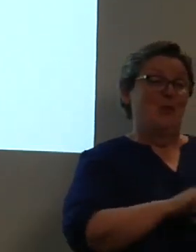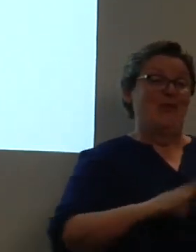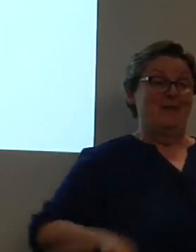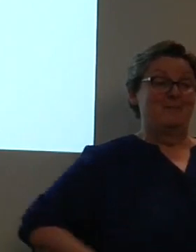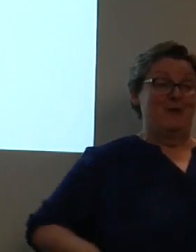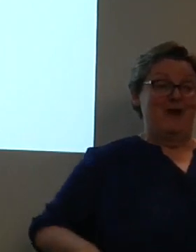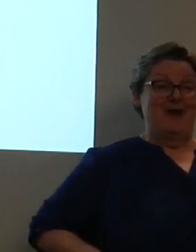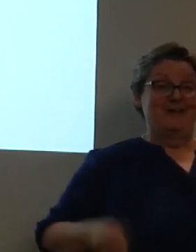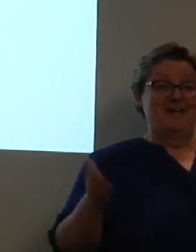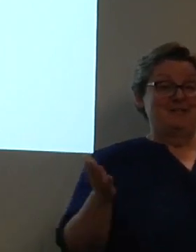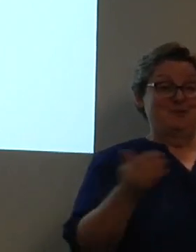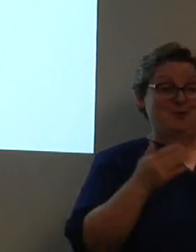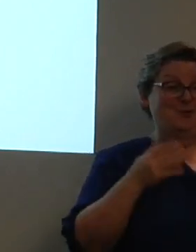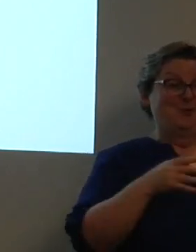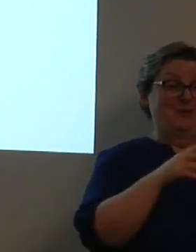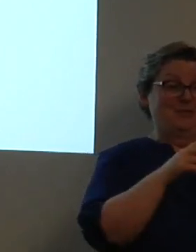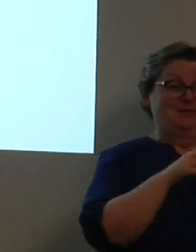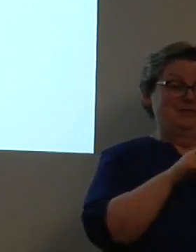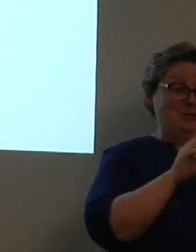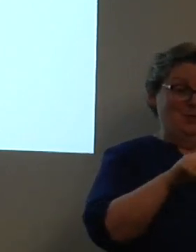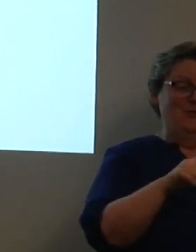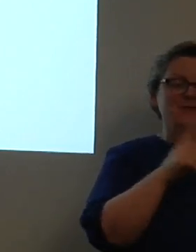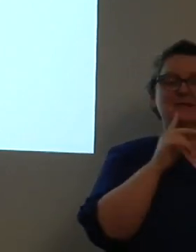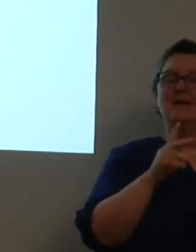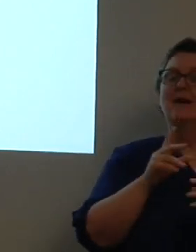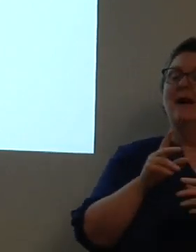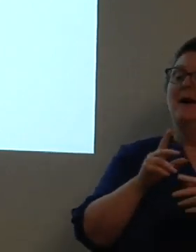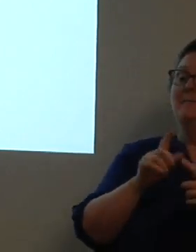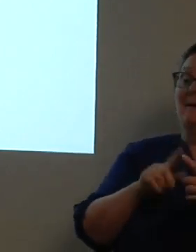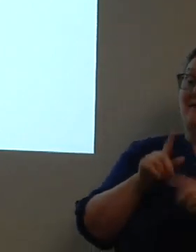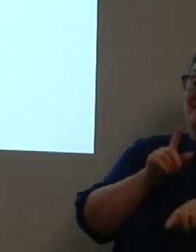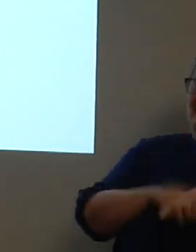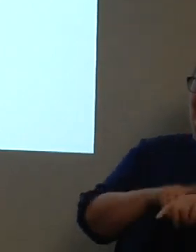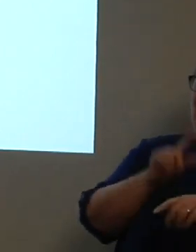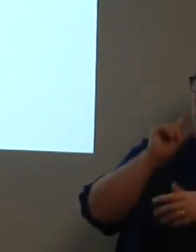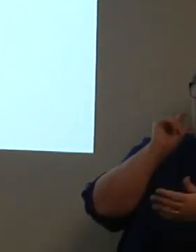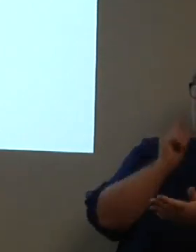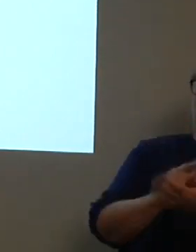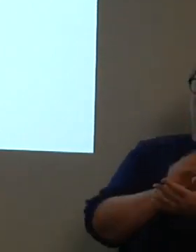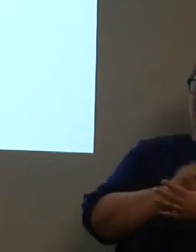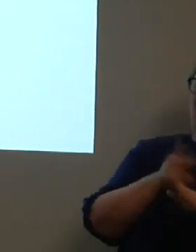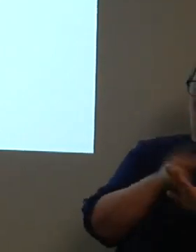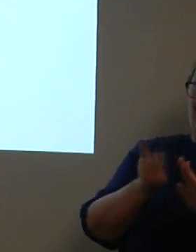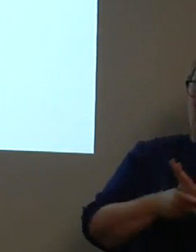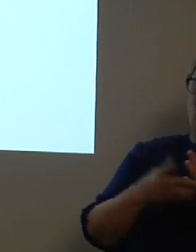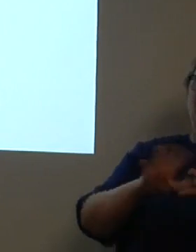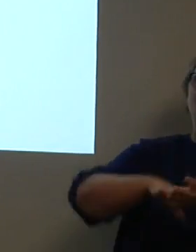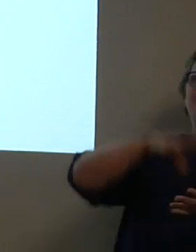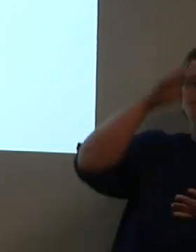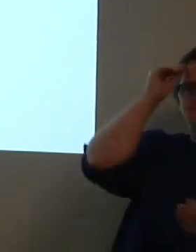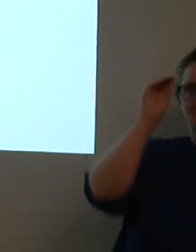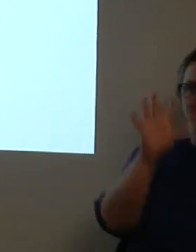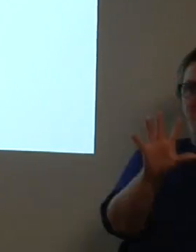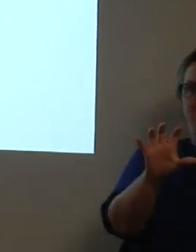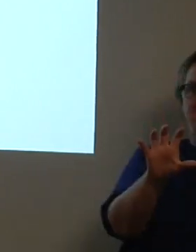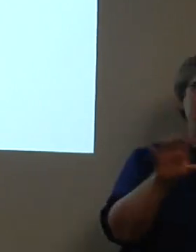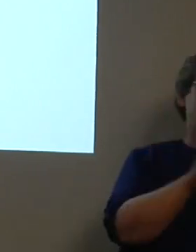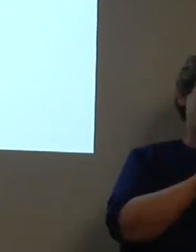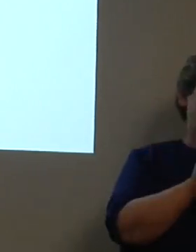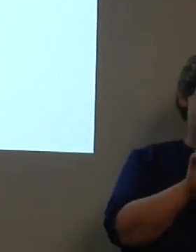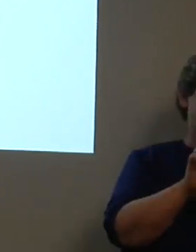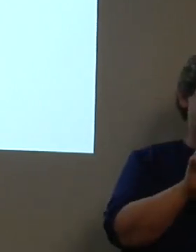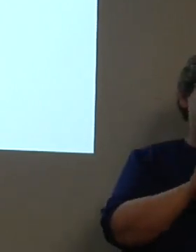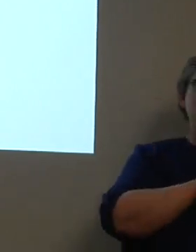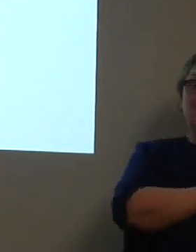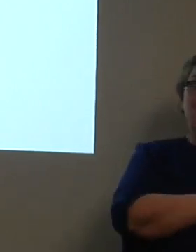the time you get out of our program, you will have learned 500 cases. So they have entirely flipped their training to only